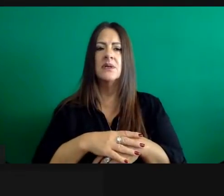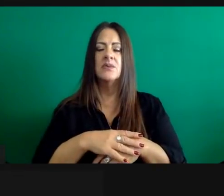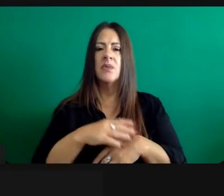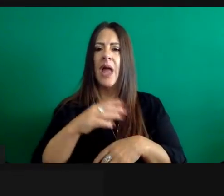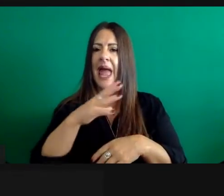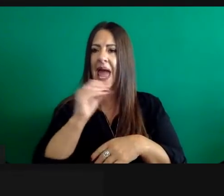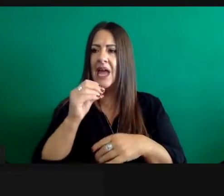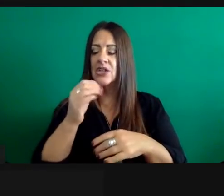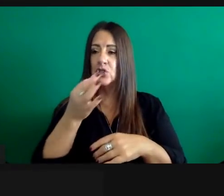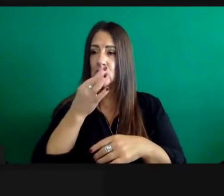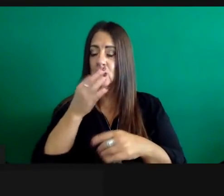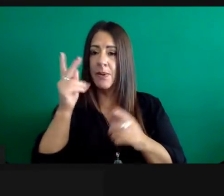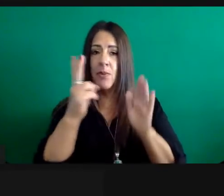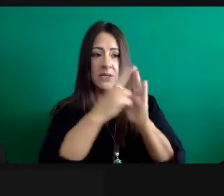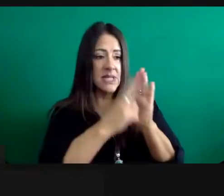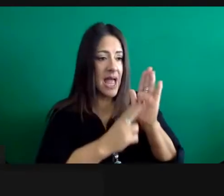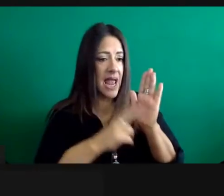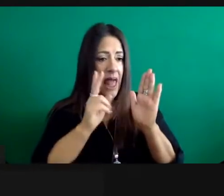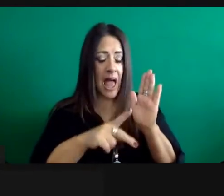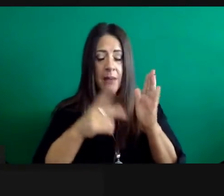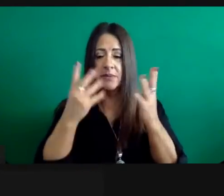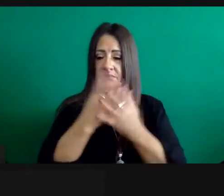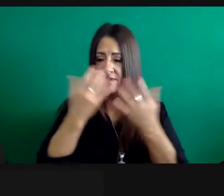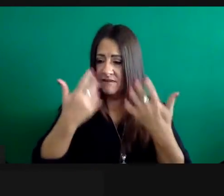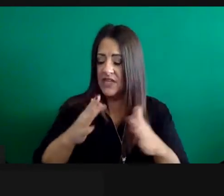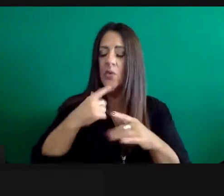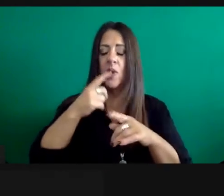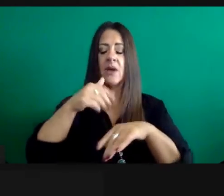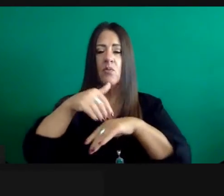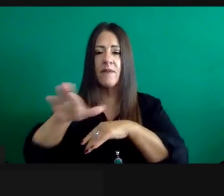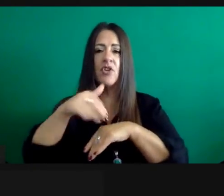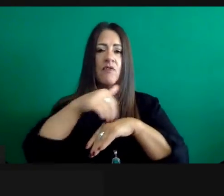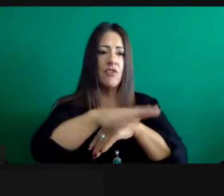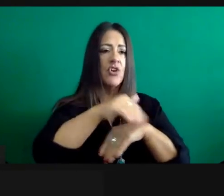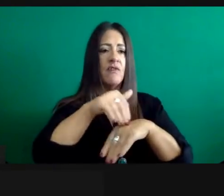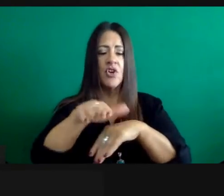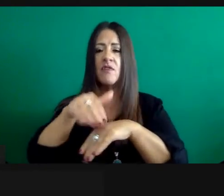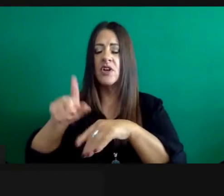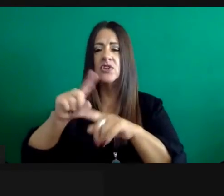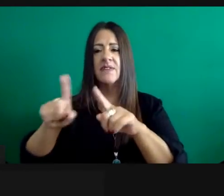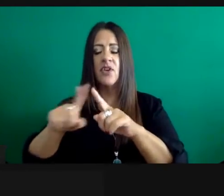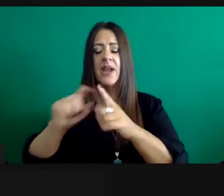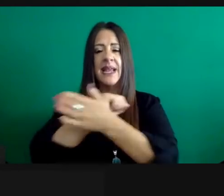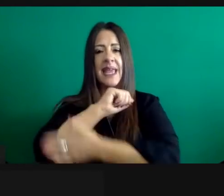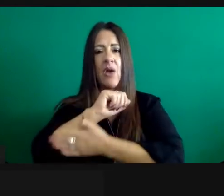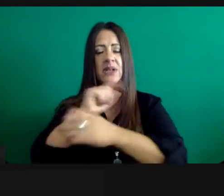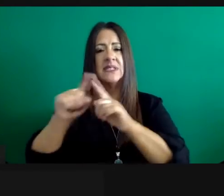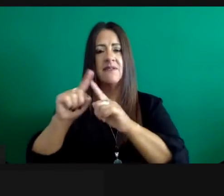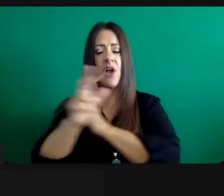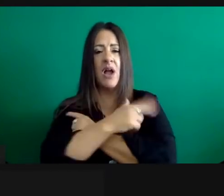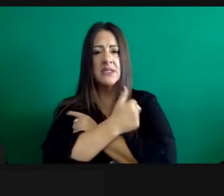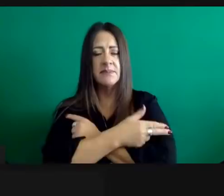the facilities where it can benefit them the most. Central Valley is certainly that area currently with the lowest